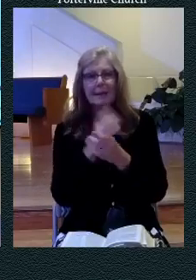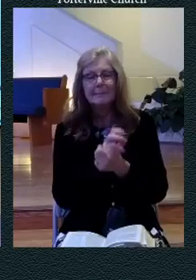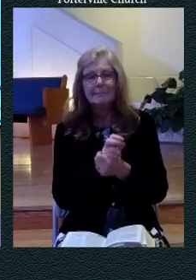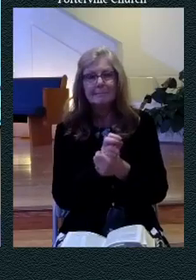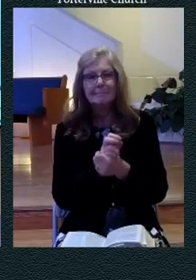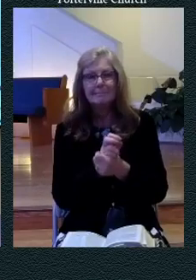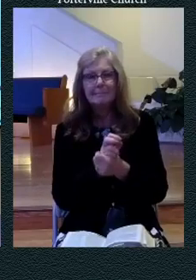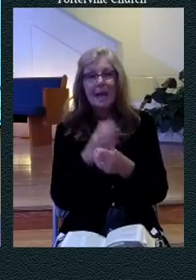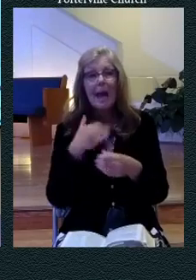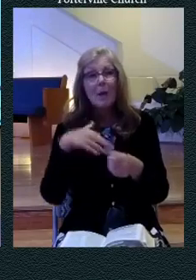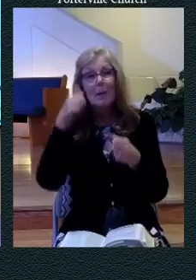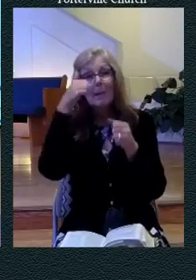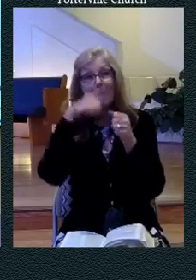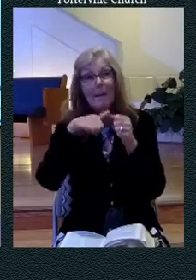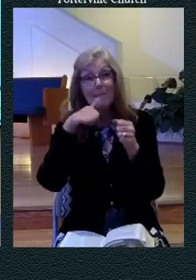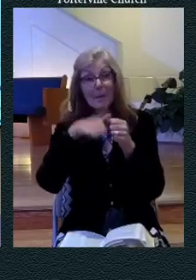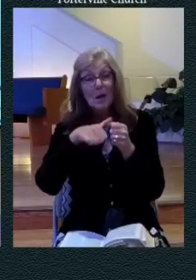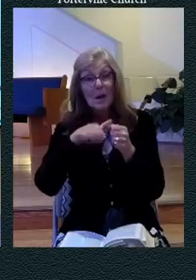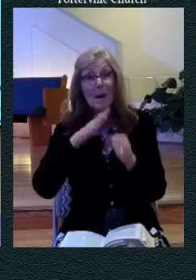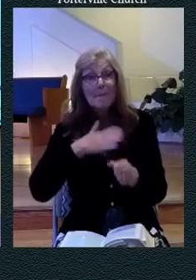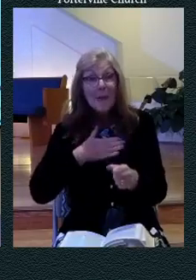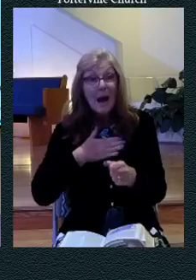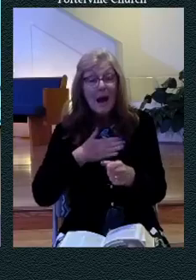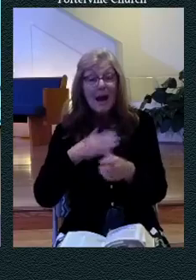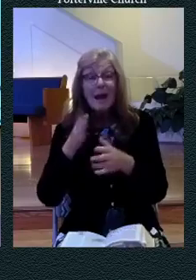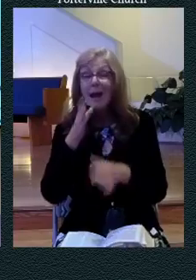I remember my great-grandmother.